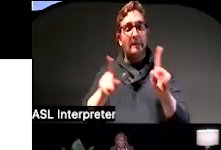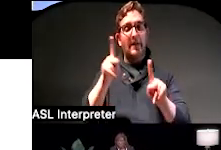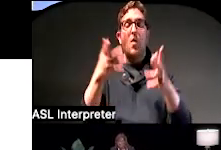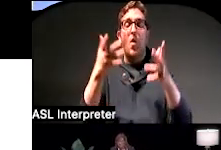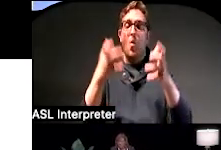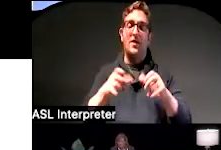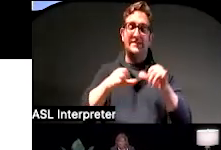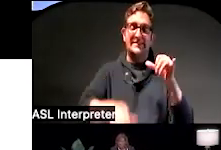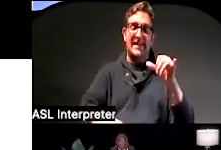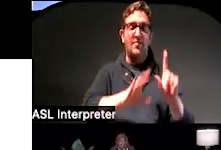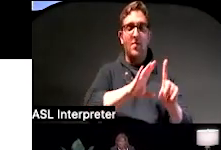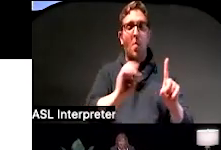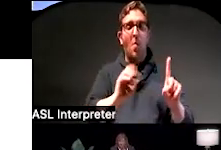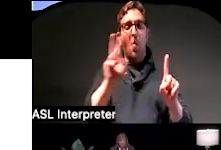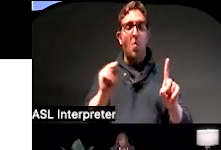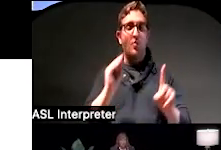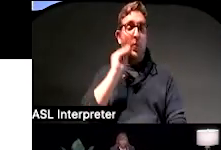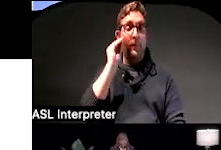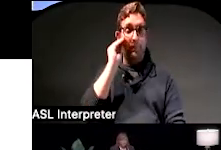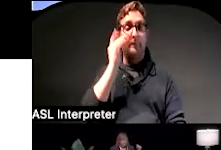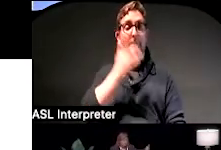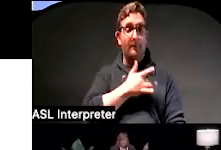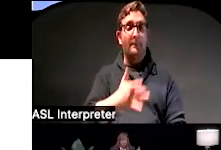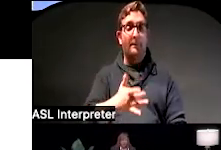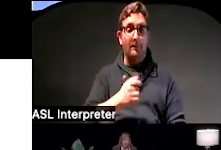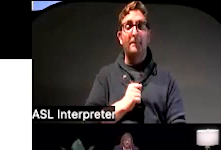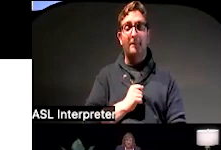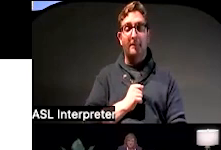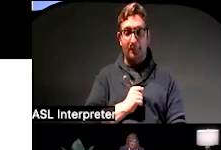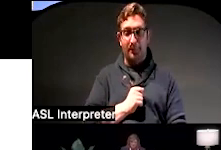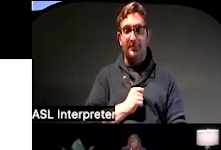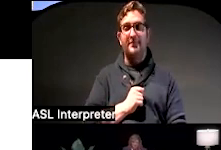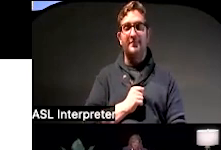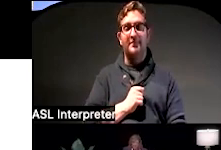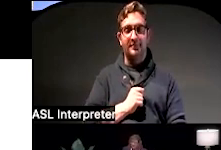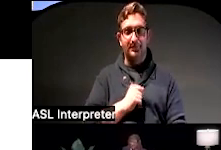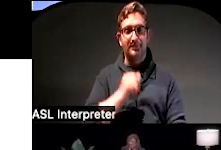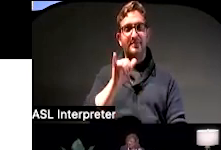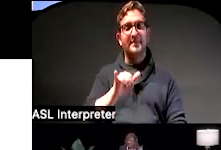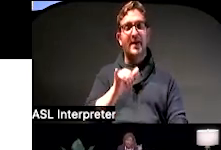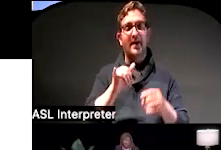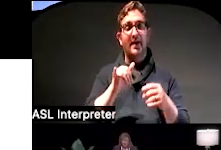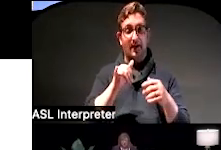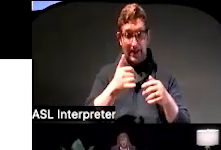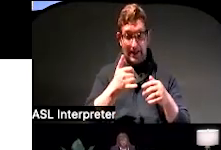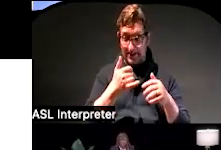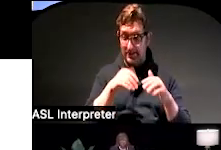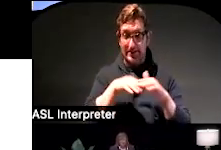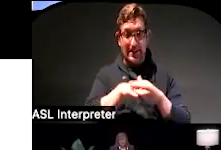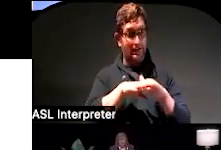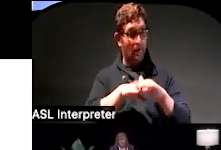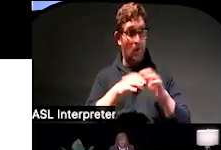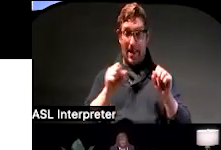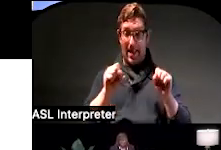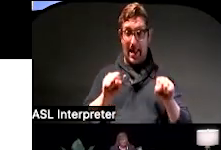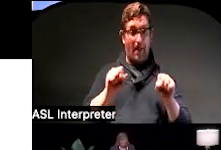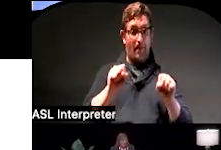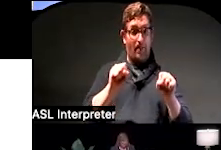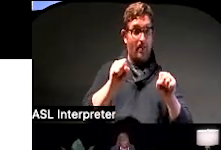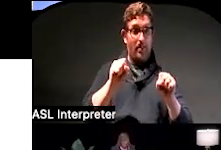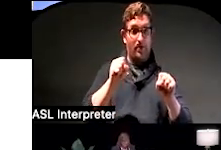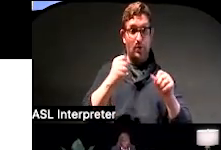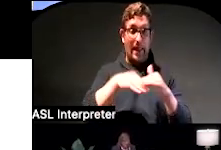their own homes. Is the home accessible? Are you able to get into